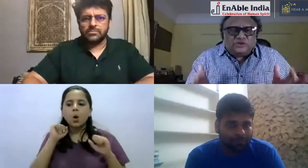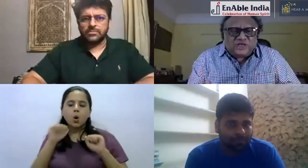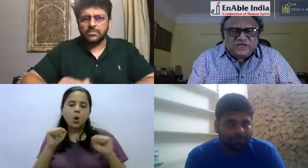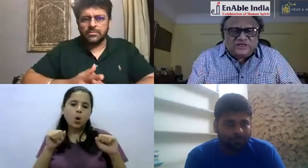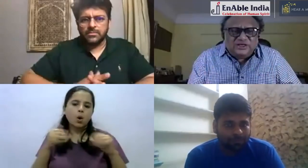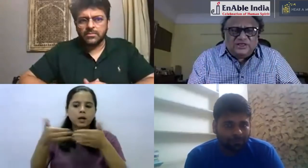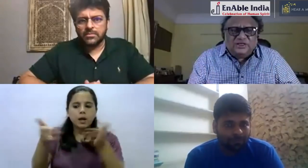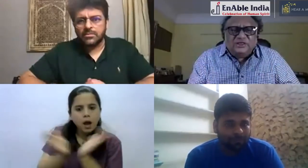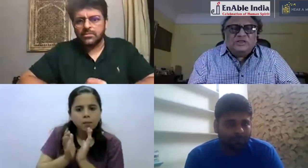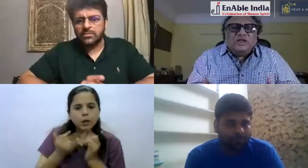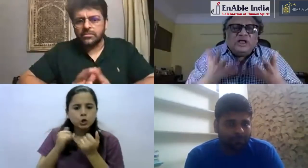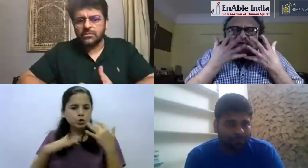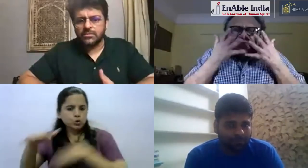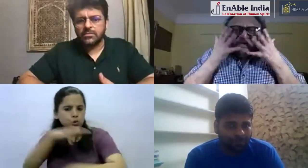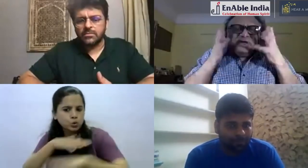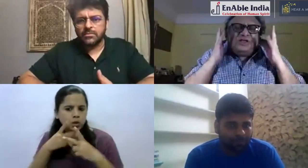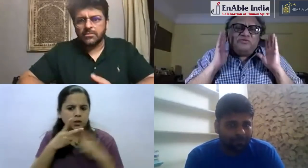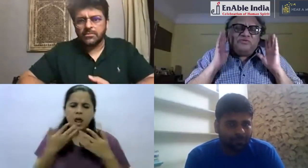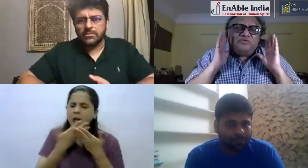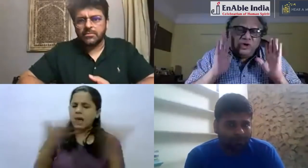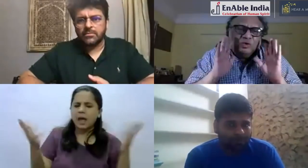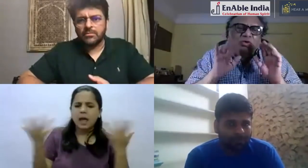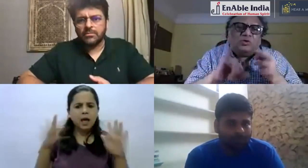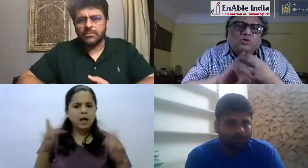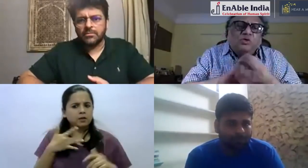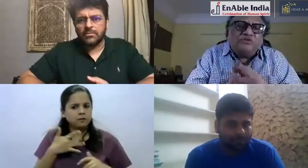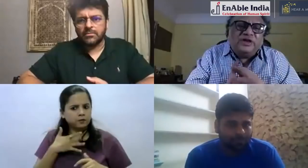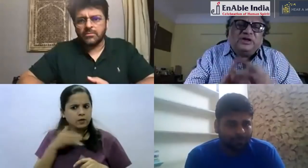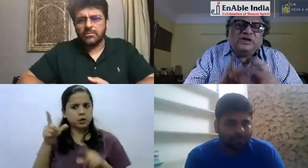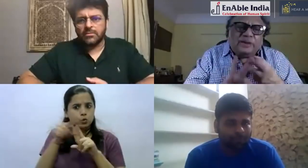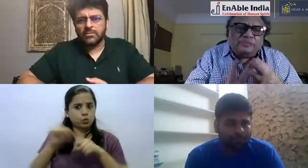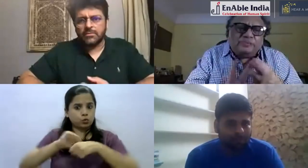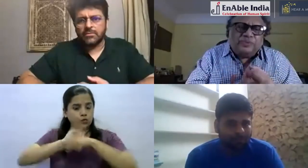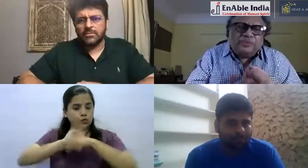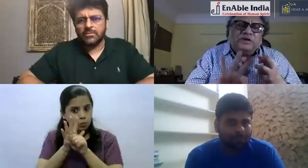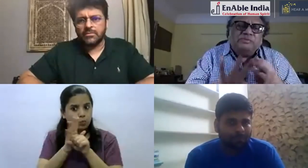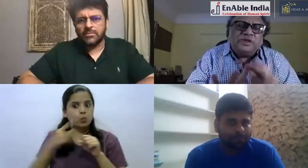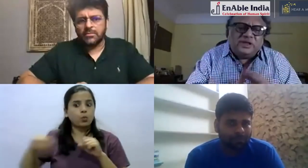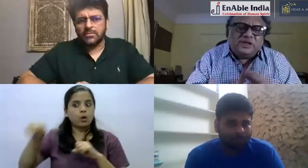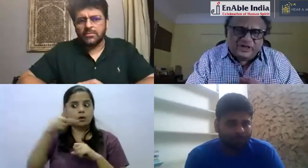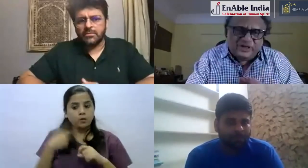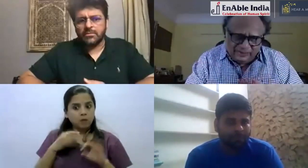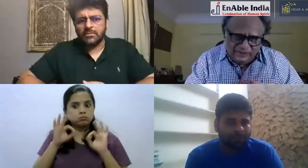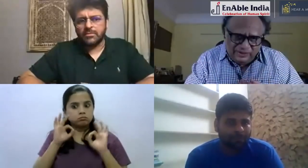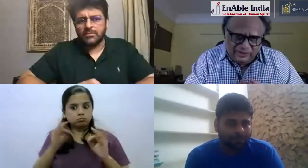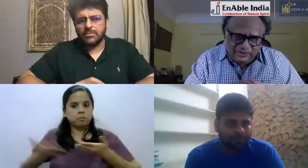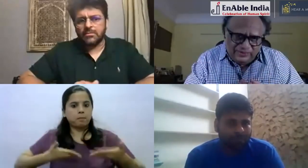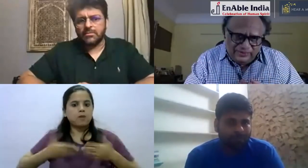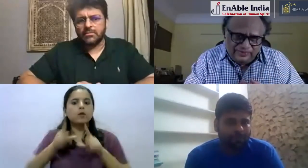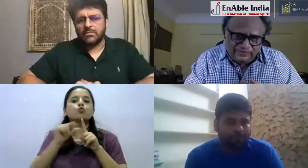his society, everybody follow COVID appropriate behavior,